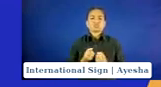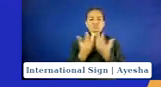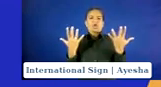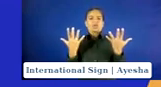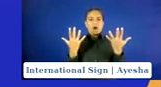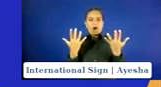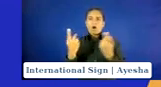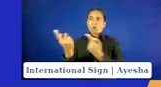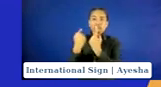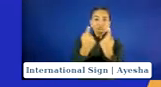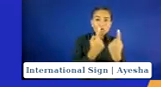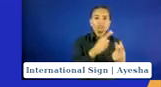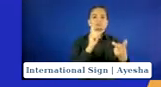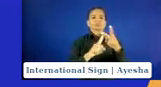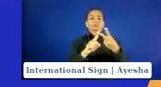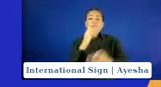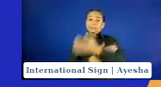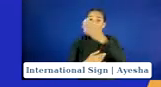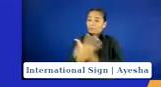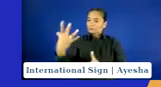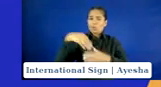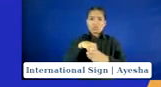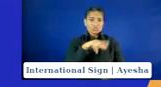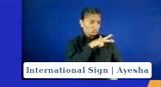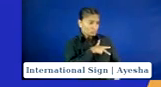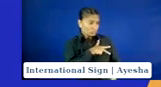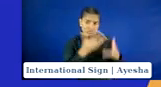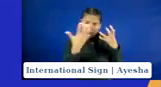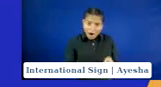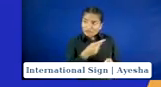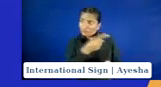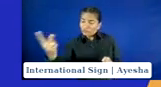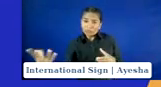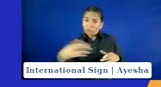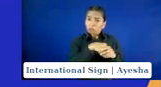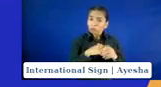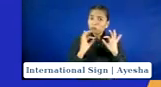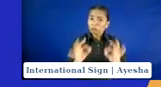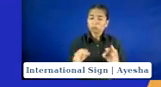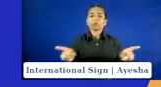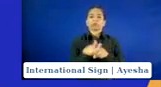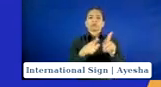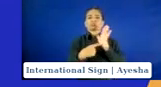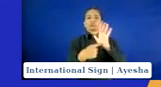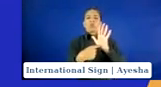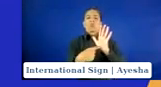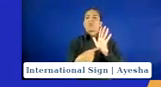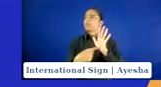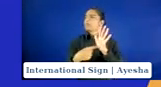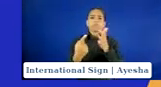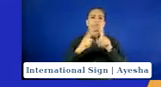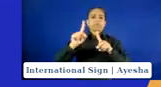of social protection and demonstrating examples of how these policies